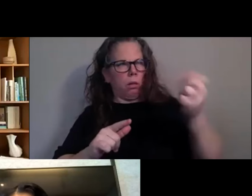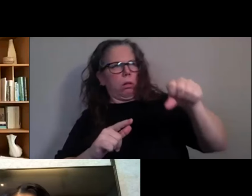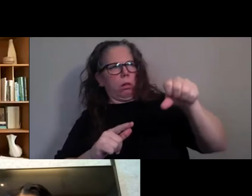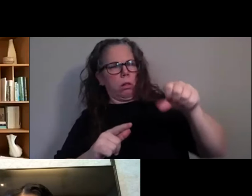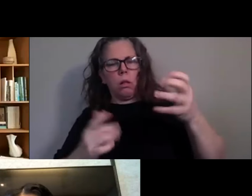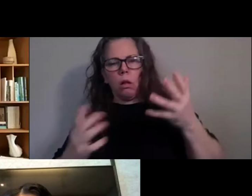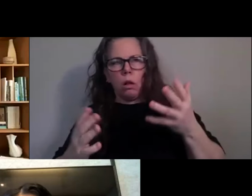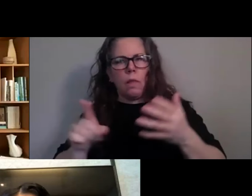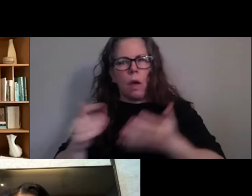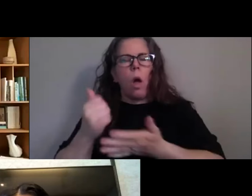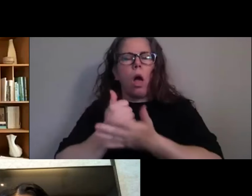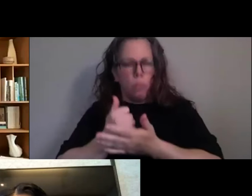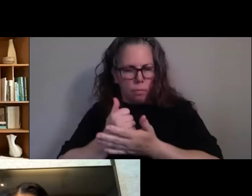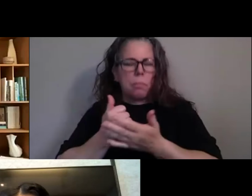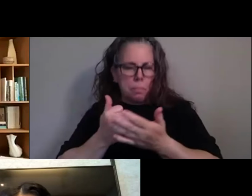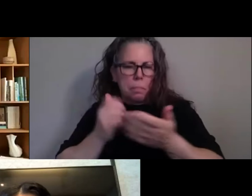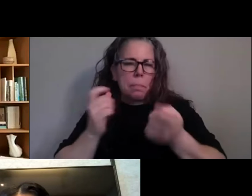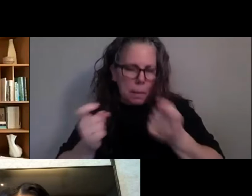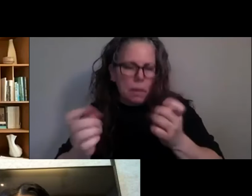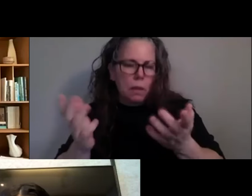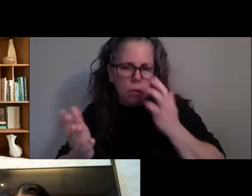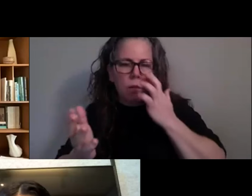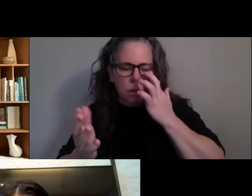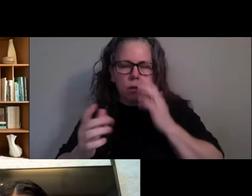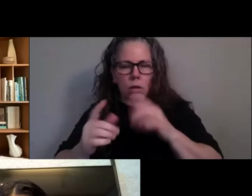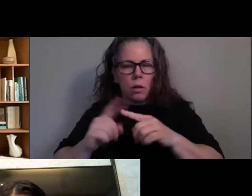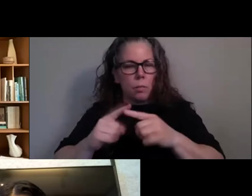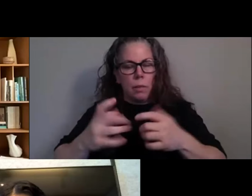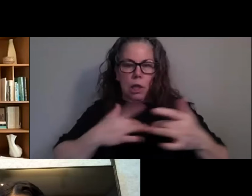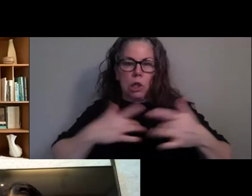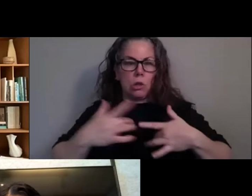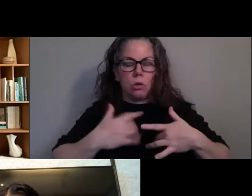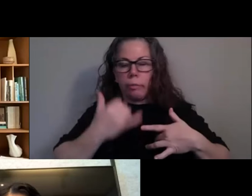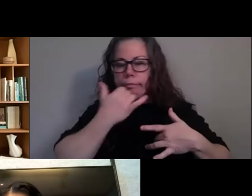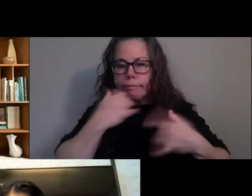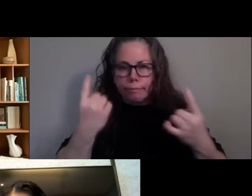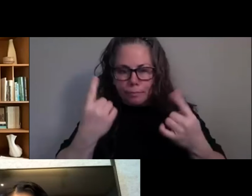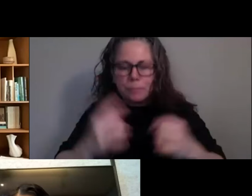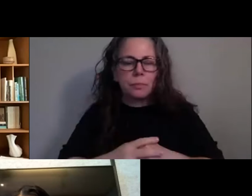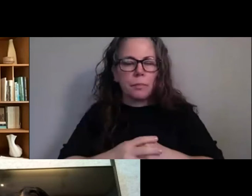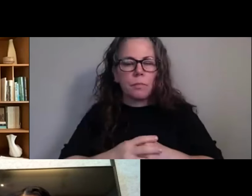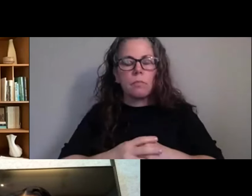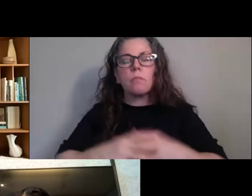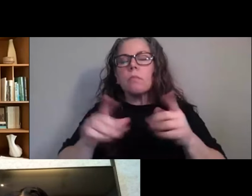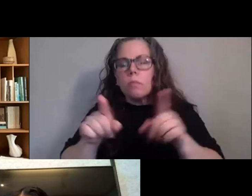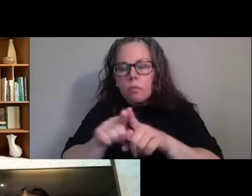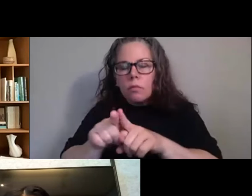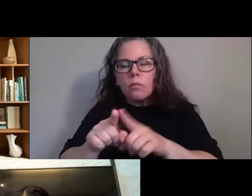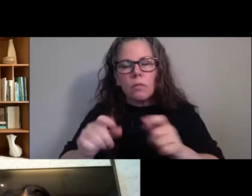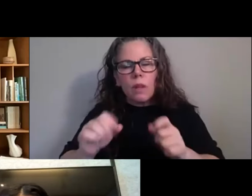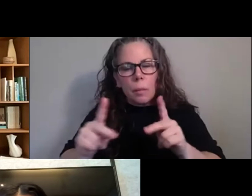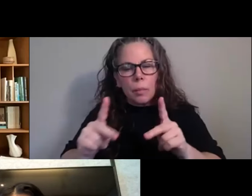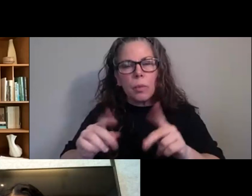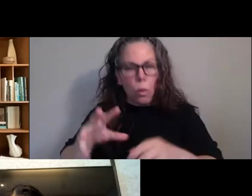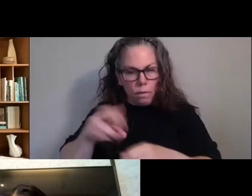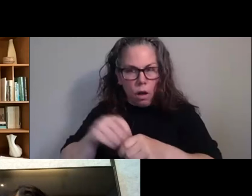and what issues your legislators might have with it. So, and that being said, also, like, all the folks that you